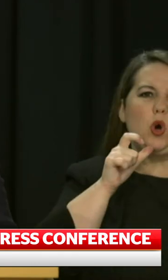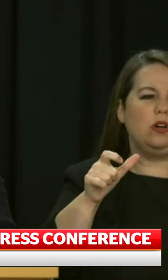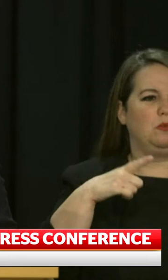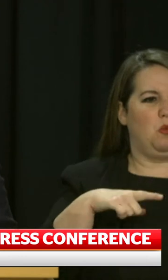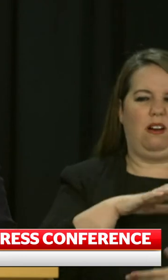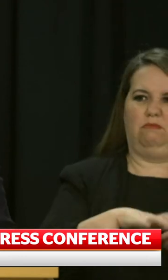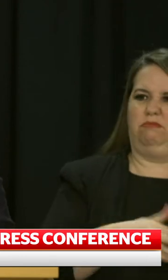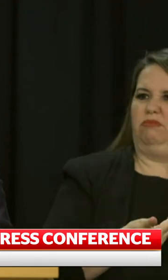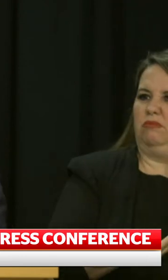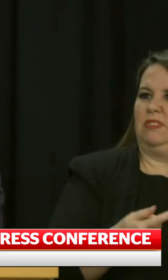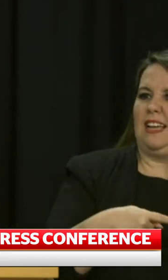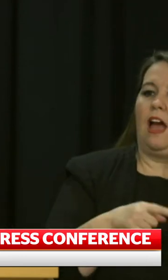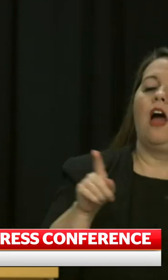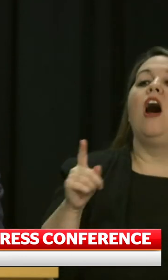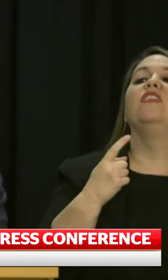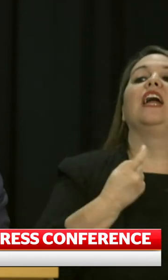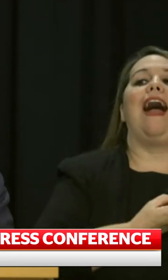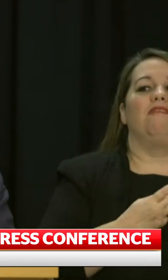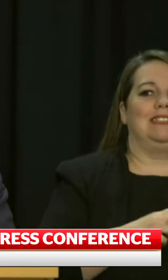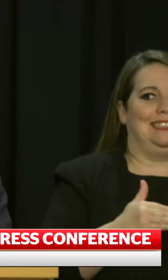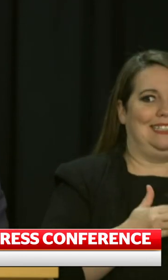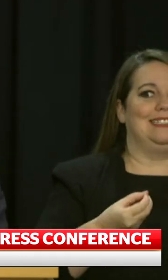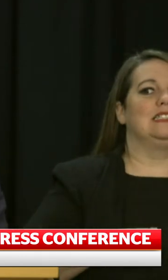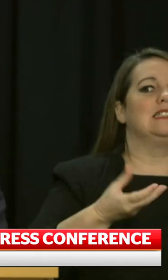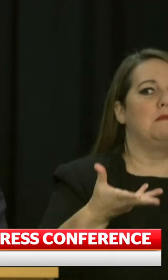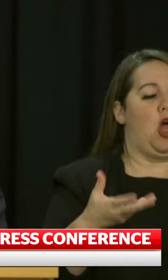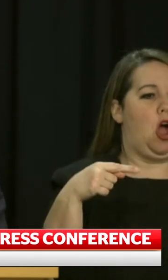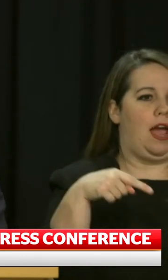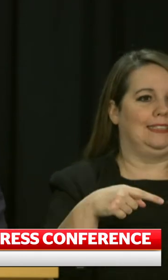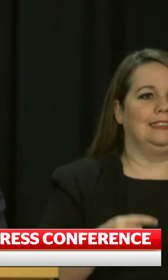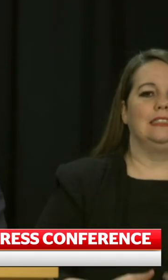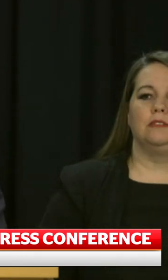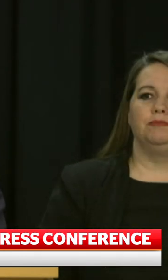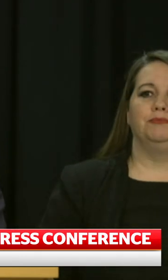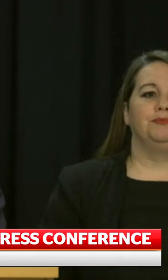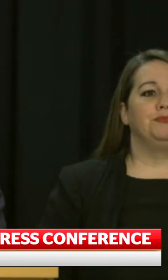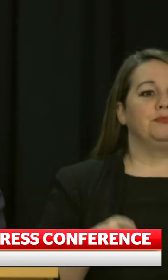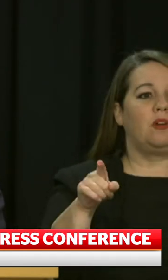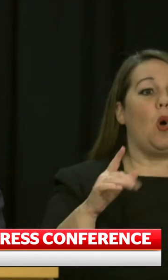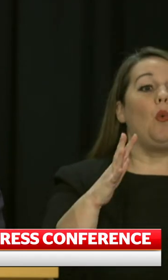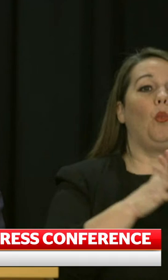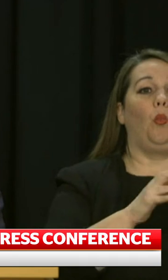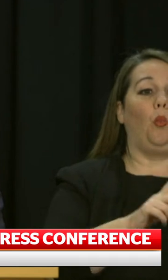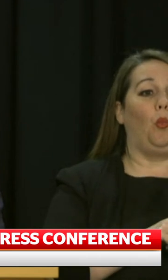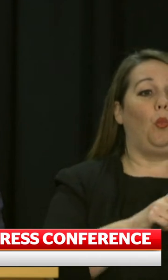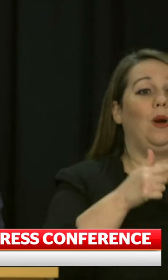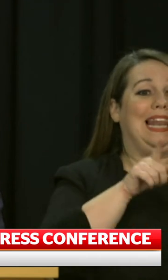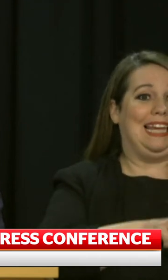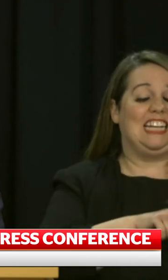was supplied by them. Joe? Bonnie Jackson did some interviews yesterday in